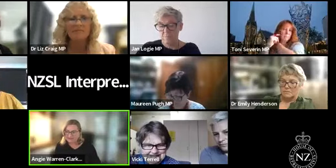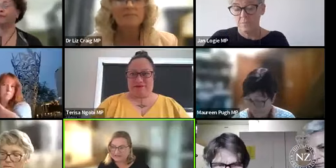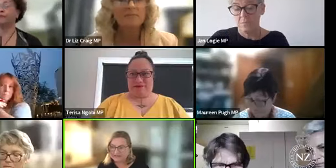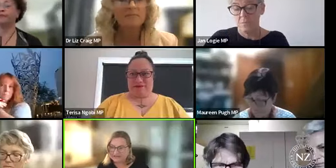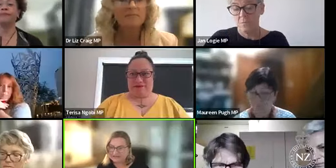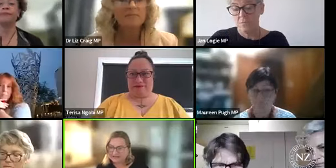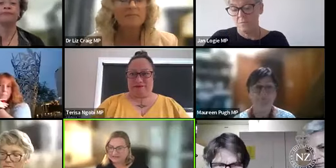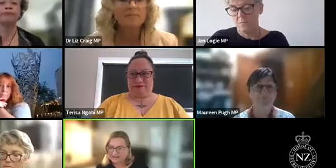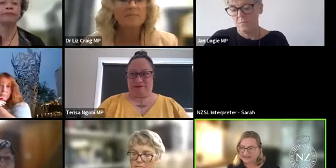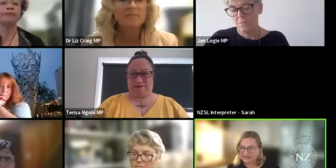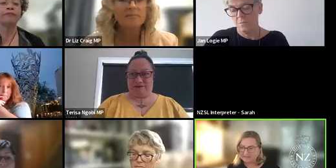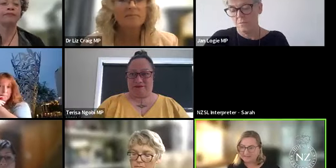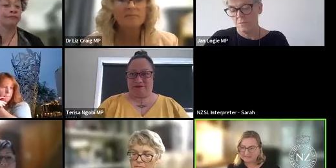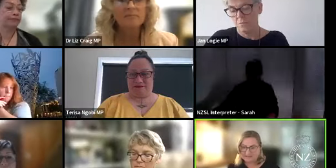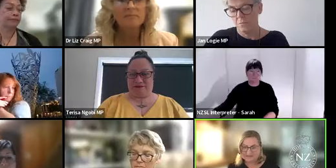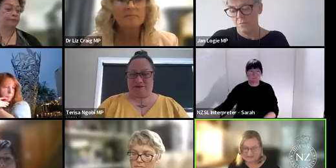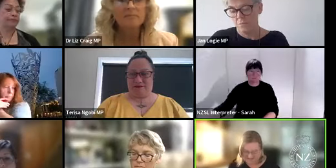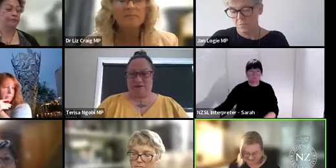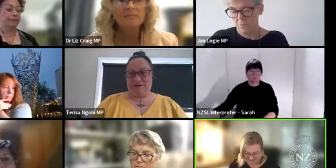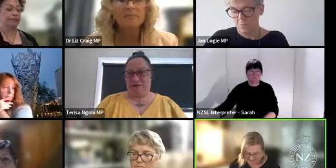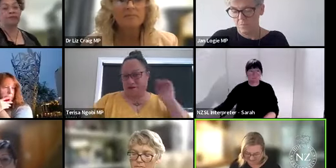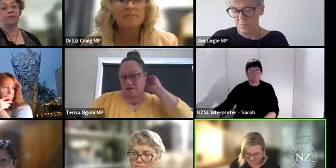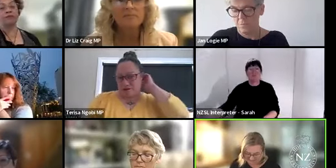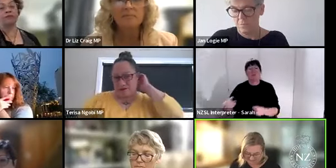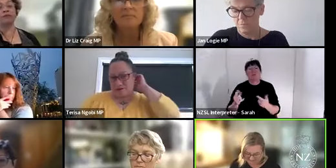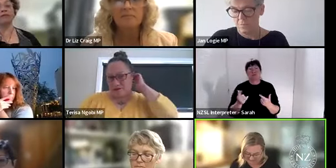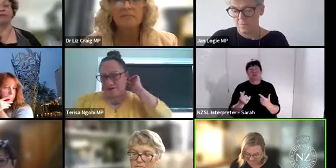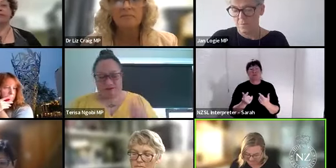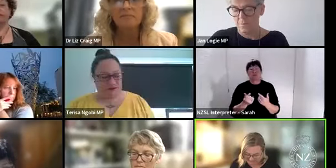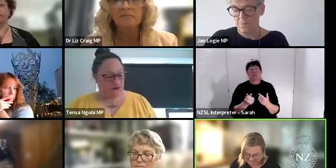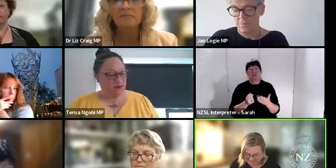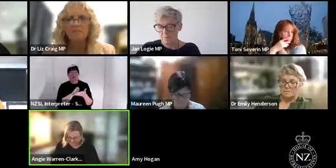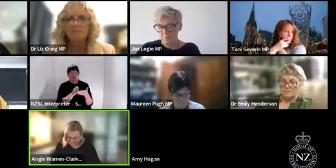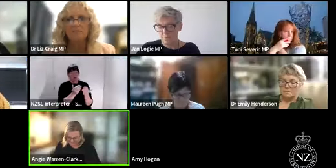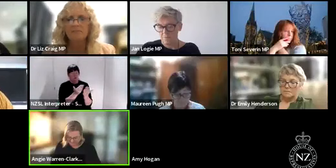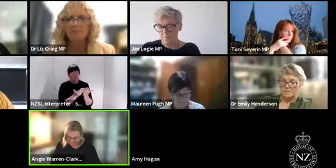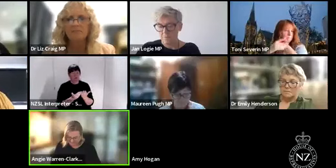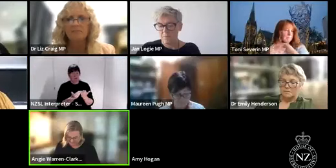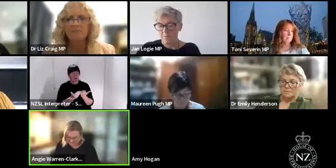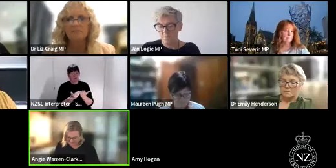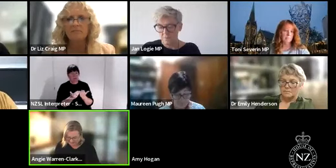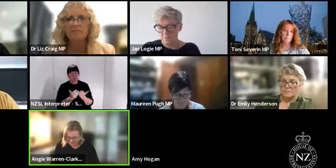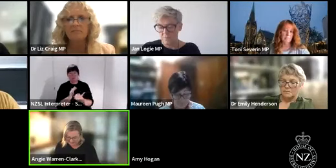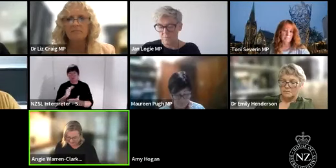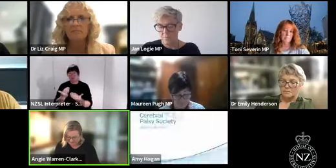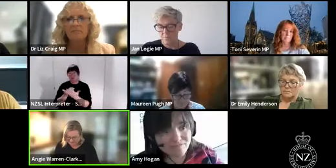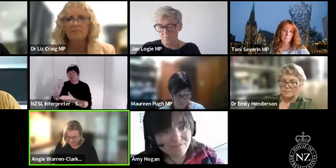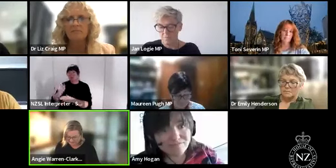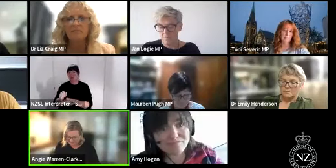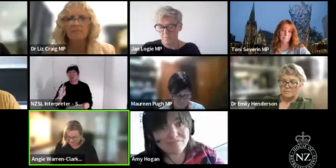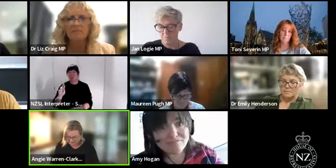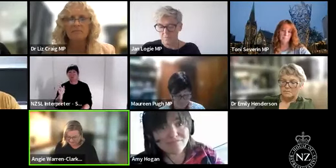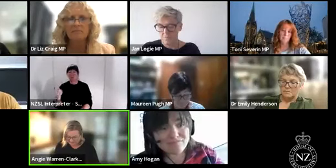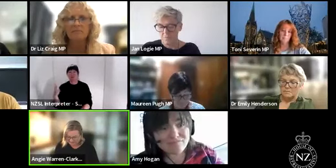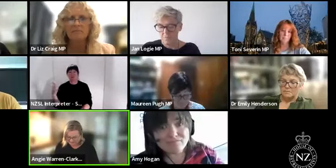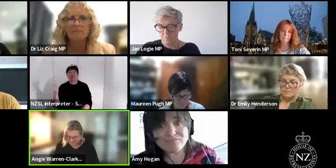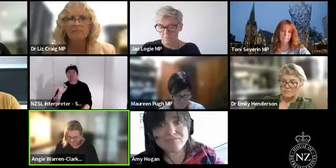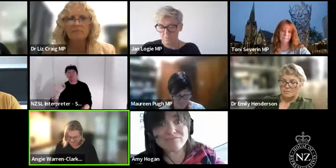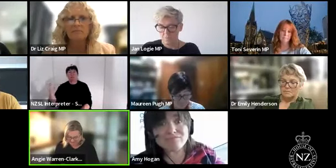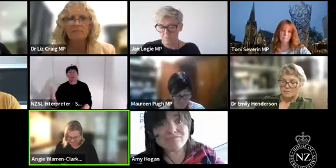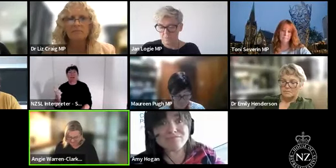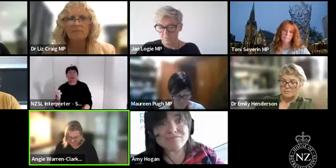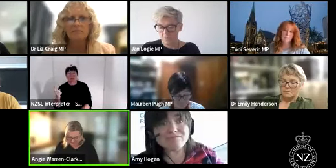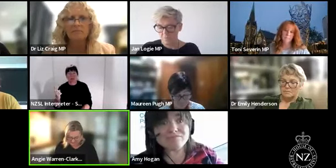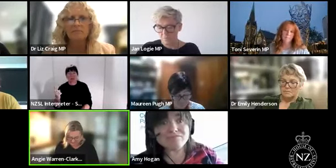received a note that the 1215 submitter is not going to come